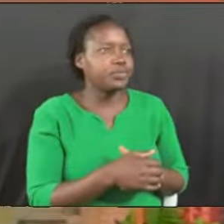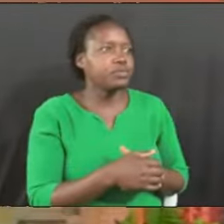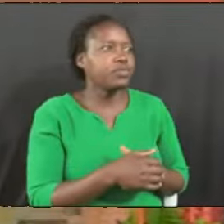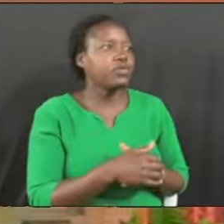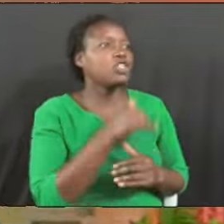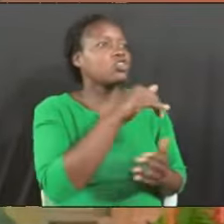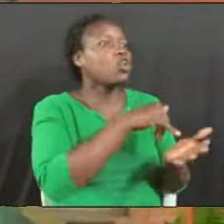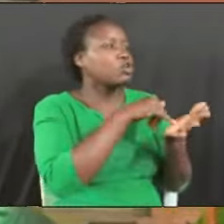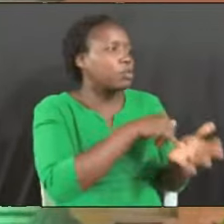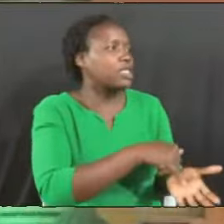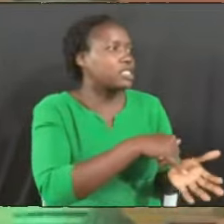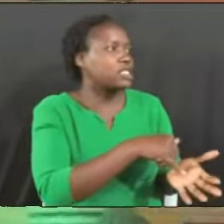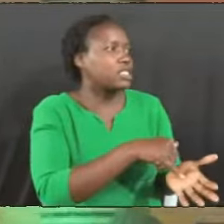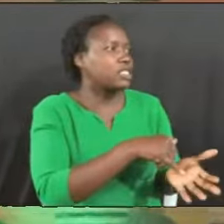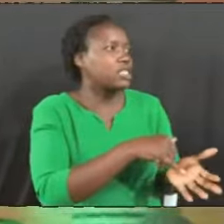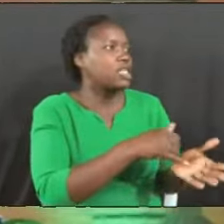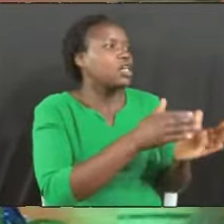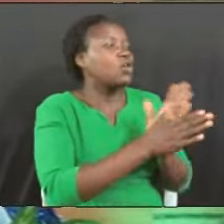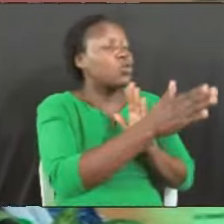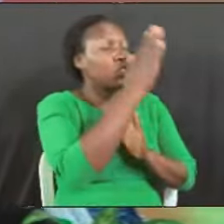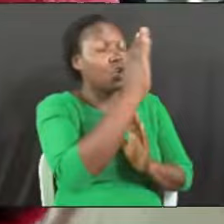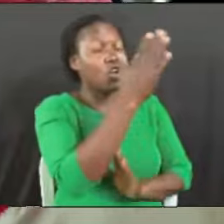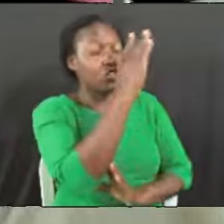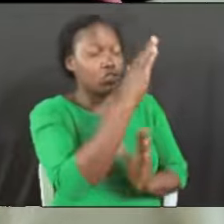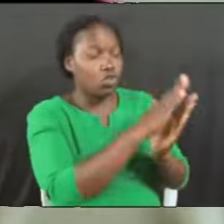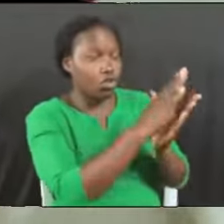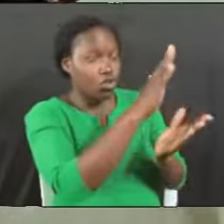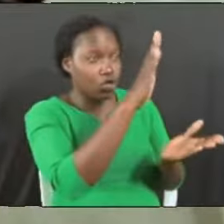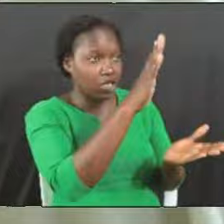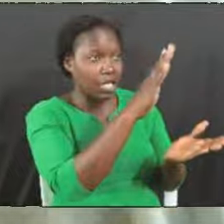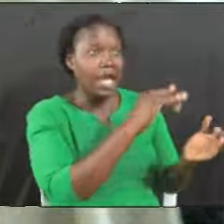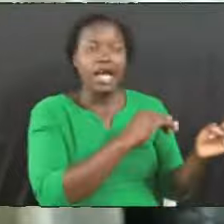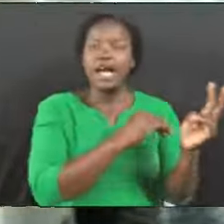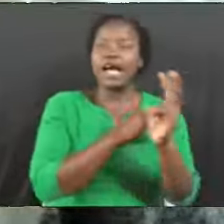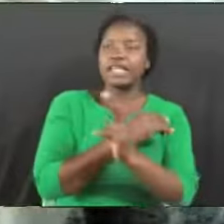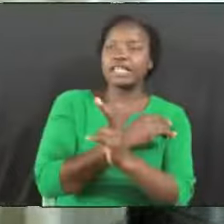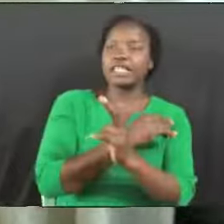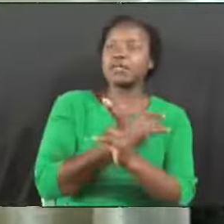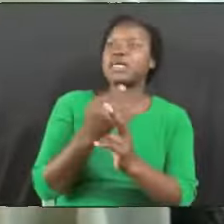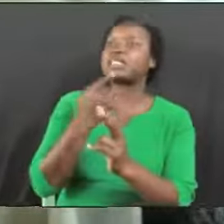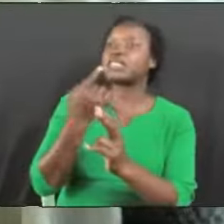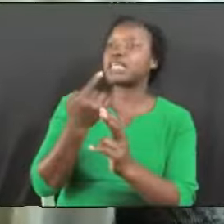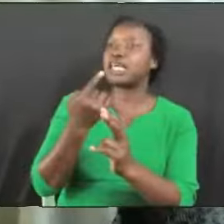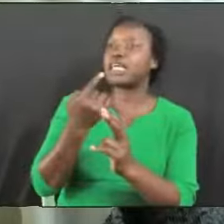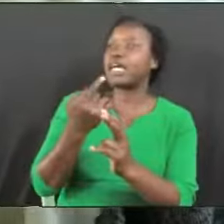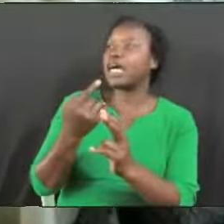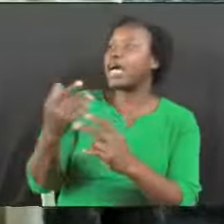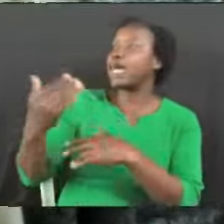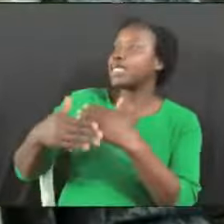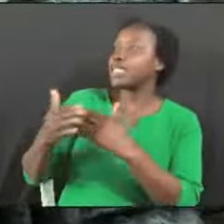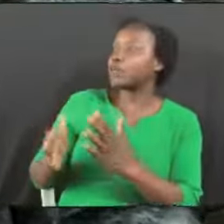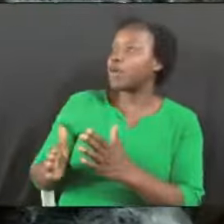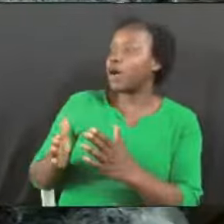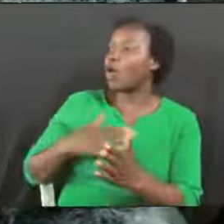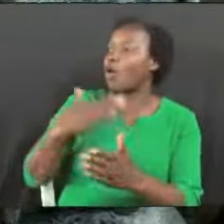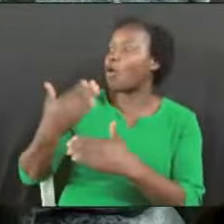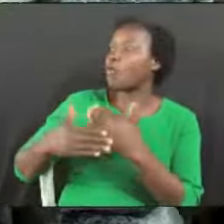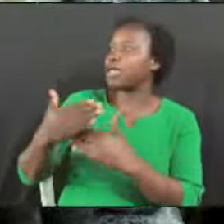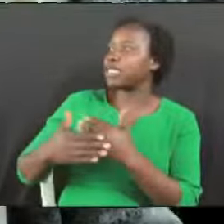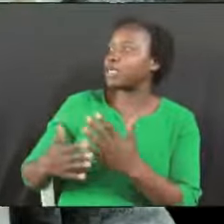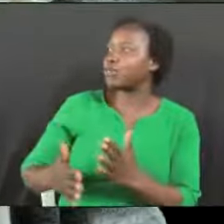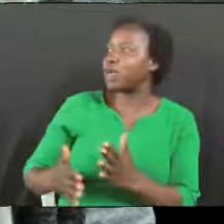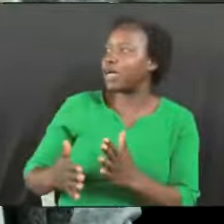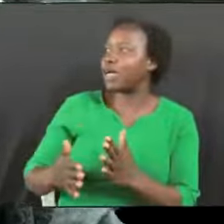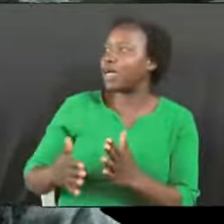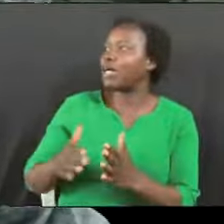mess with God's glory. Turn to your other neighbor, say, other neighbor, oh, other neighbor,